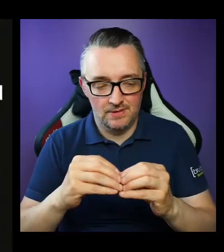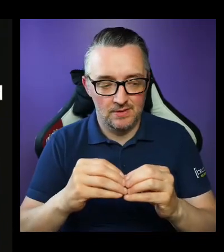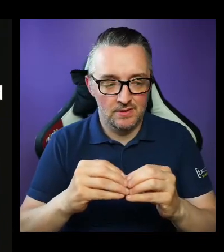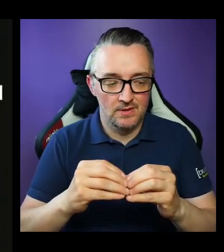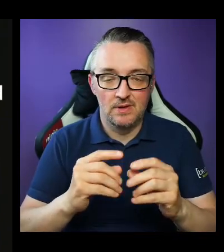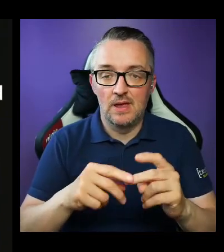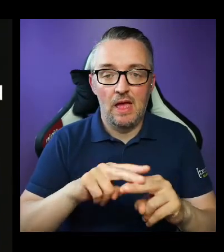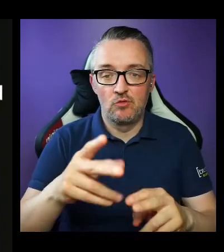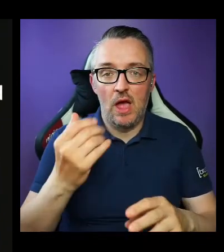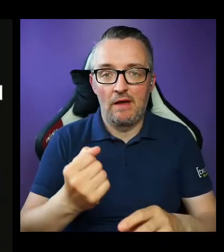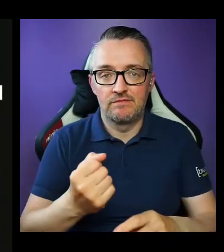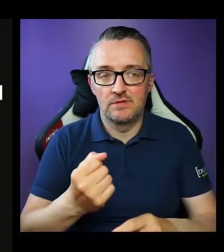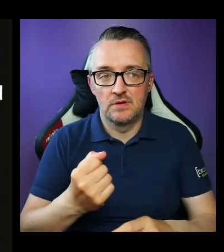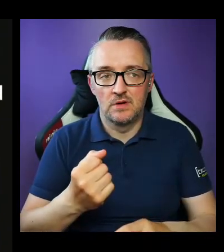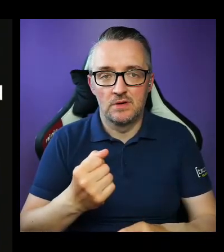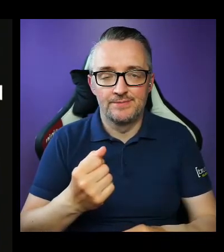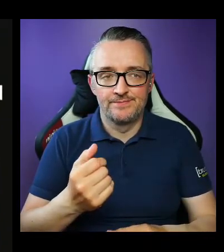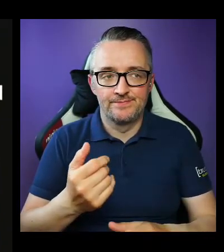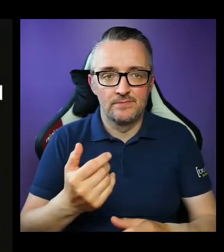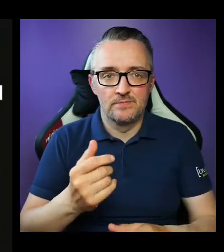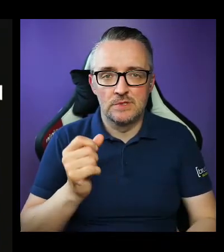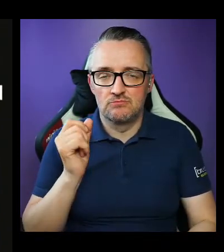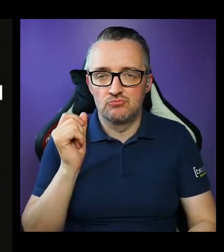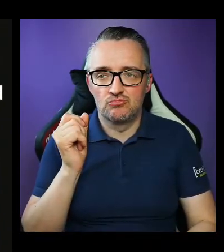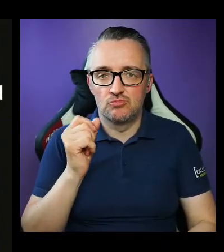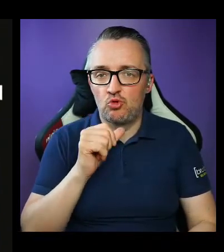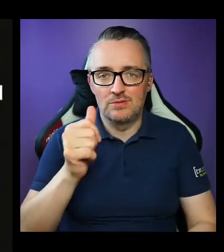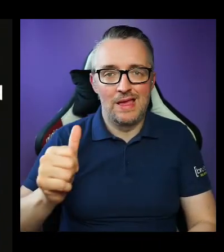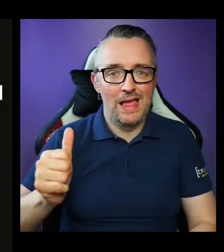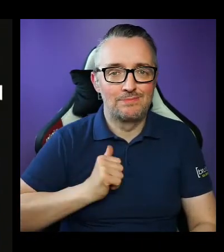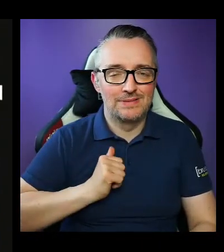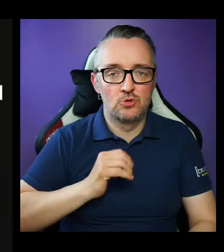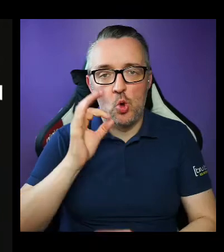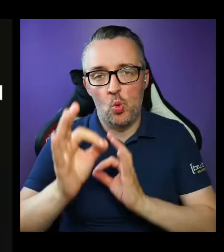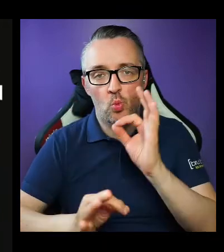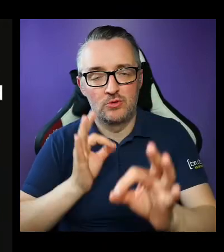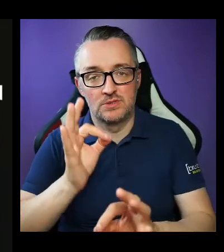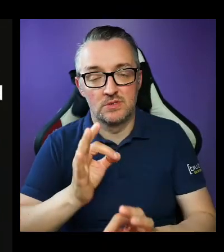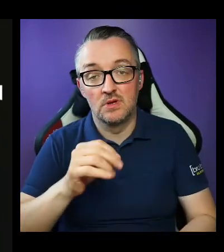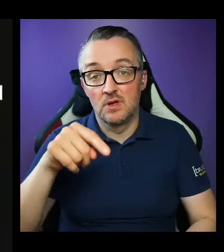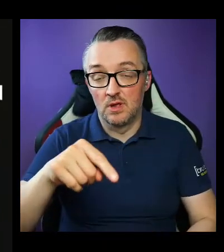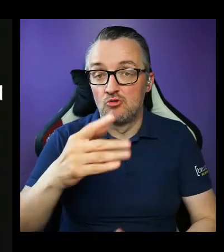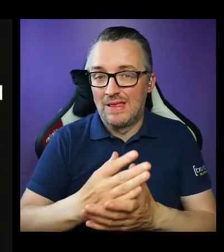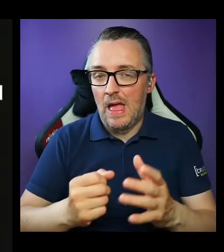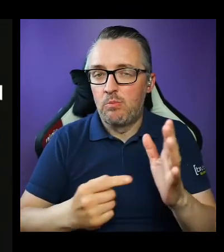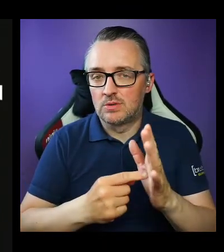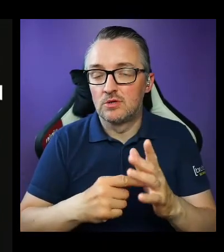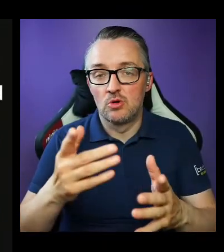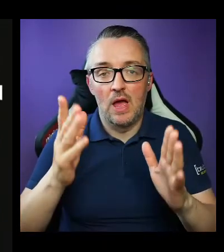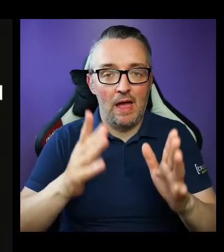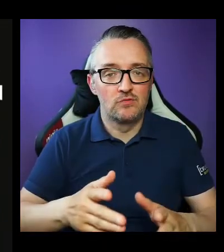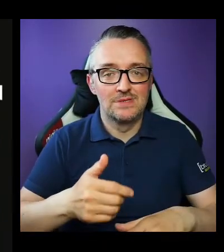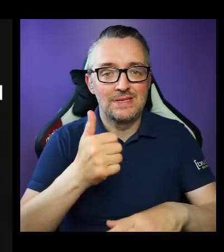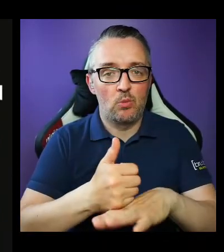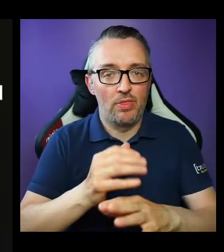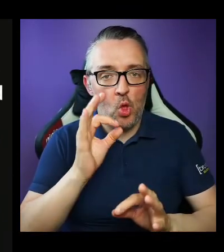if you have unpredictable queries, because that's like the most important part when it comes to DynamoDB. You need to start with